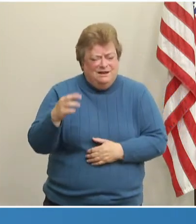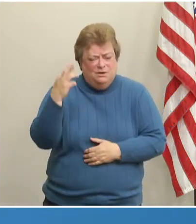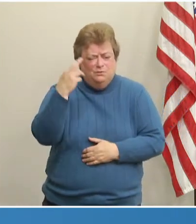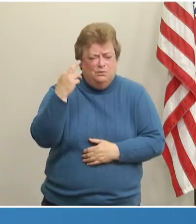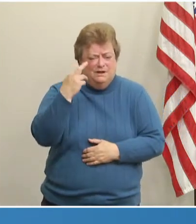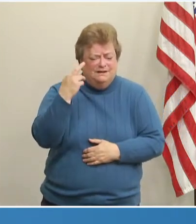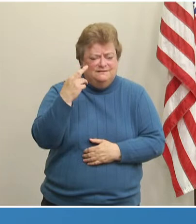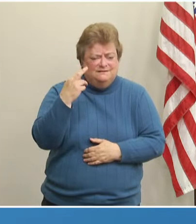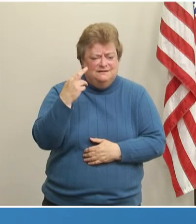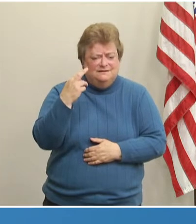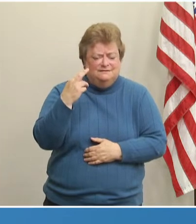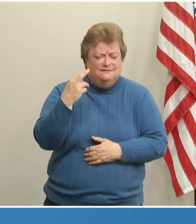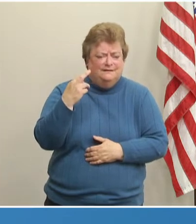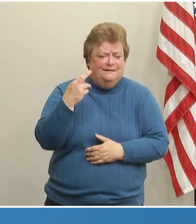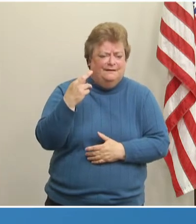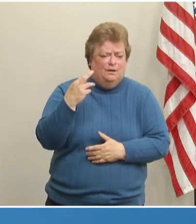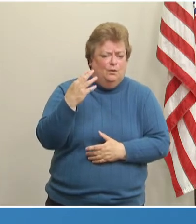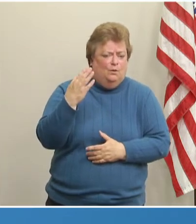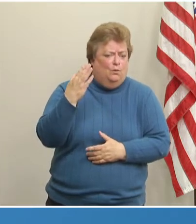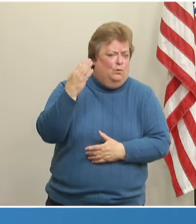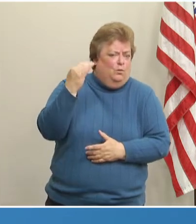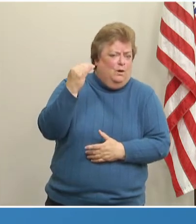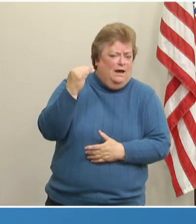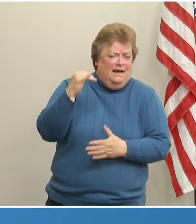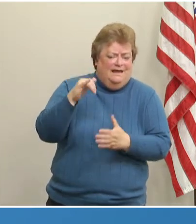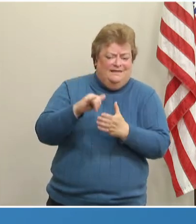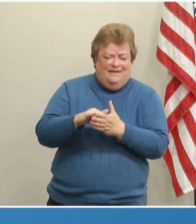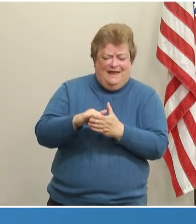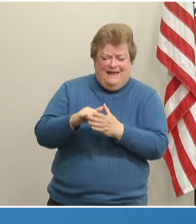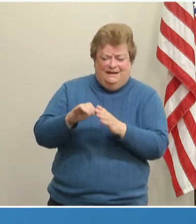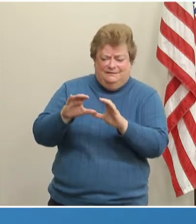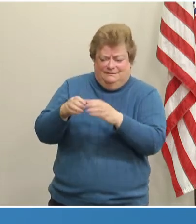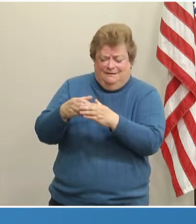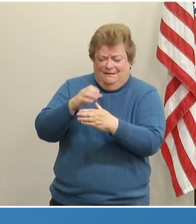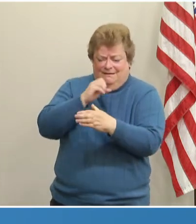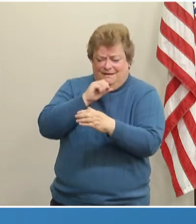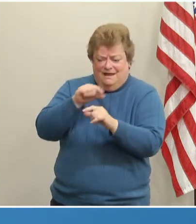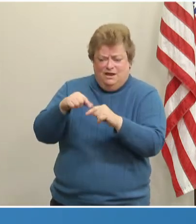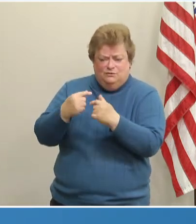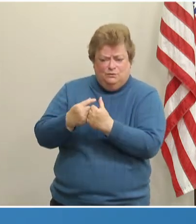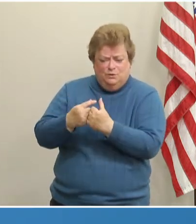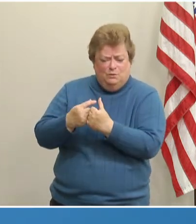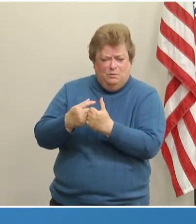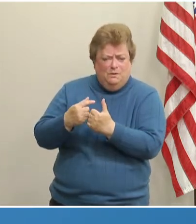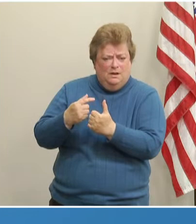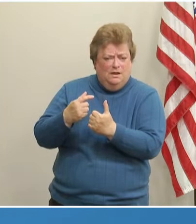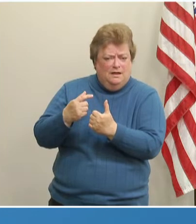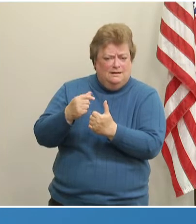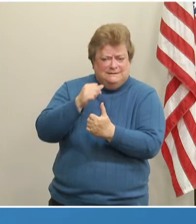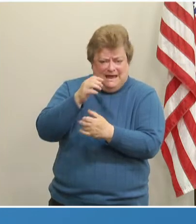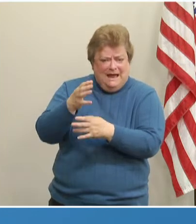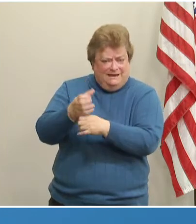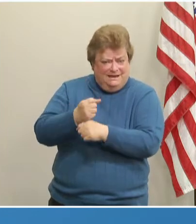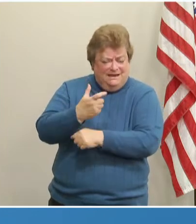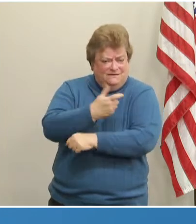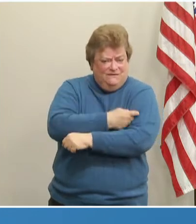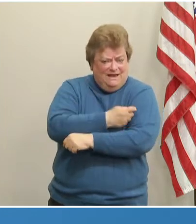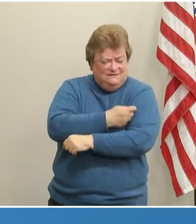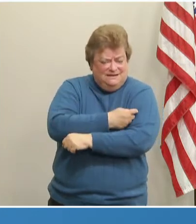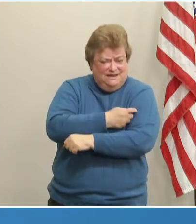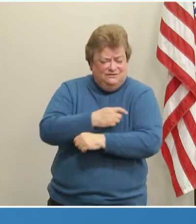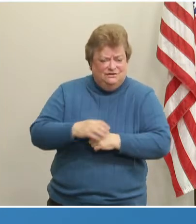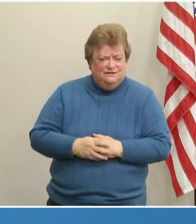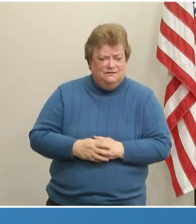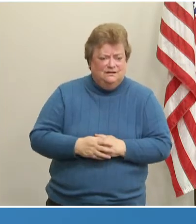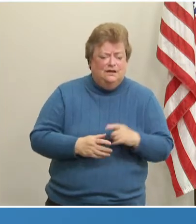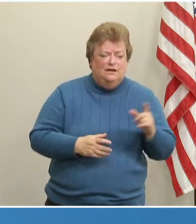I guess, like common themes as to why that particular age group is not getting vaccinated nearly as much? I know you